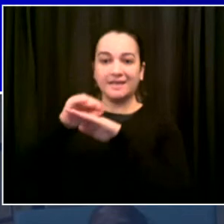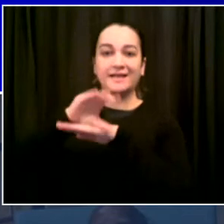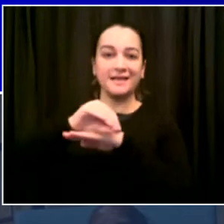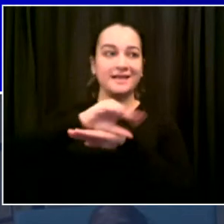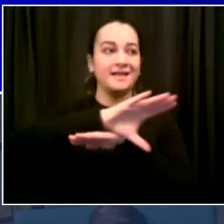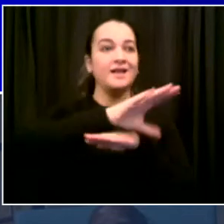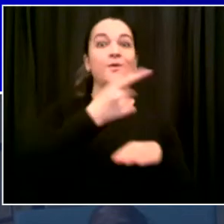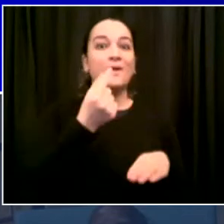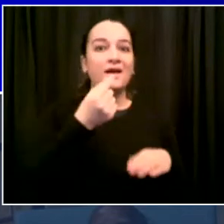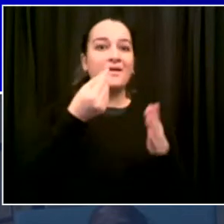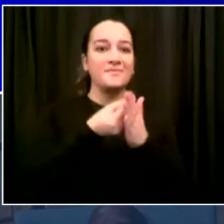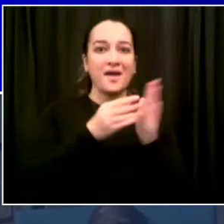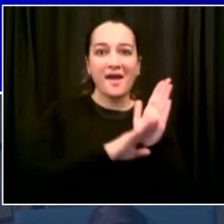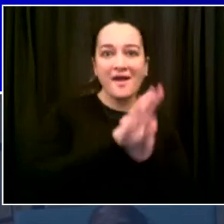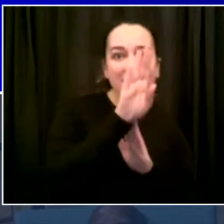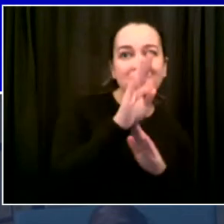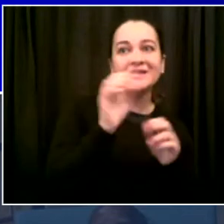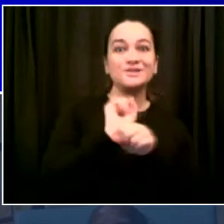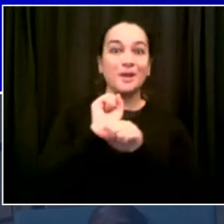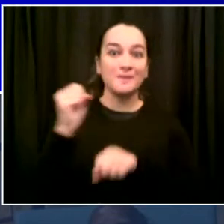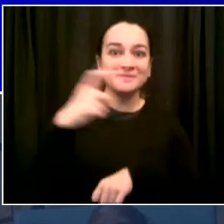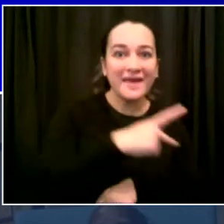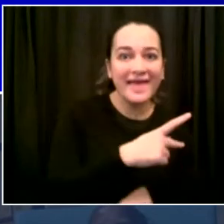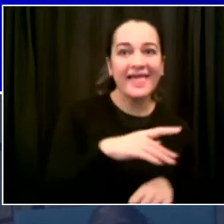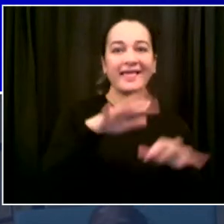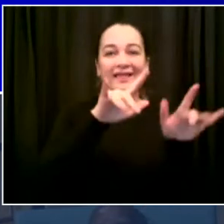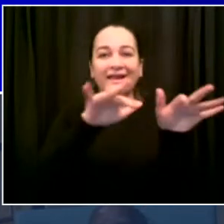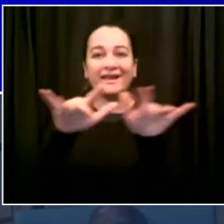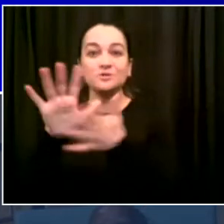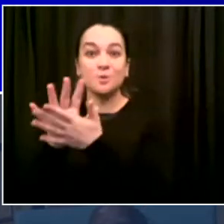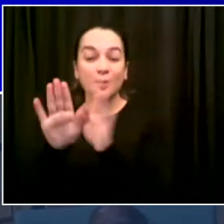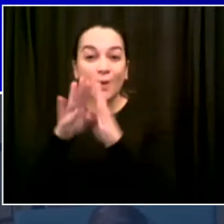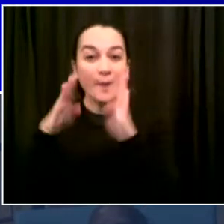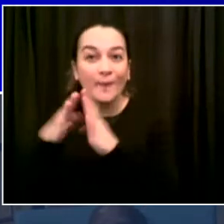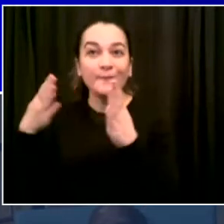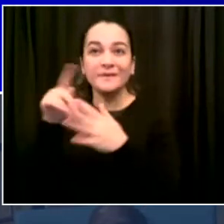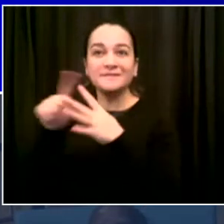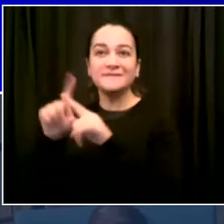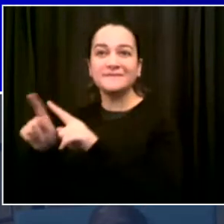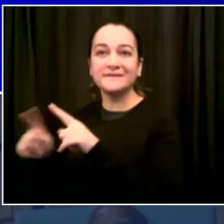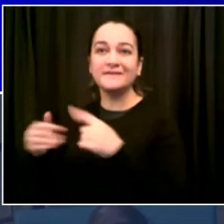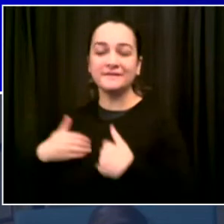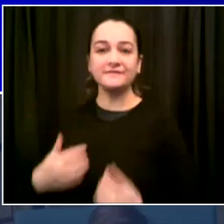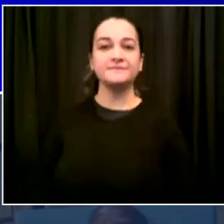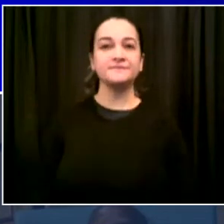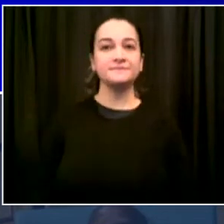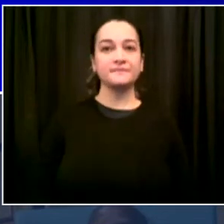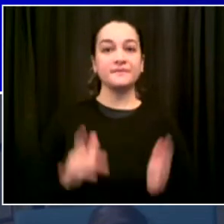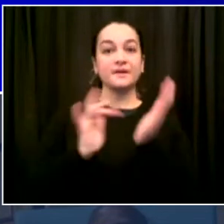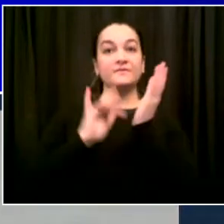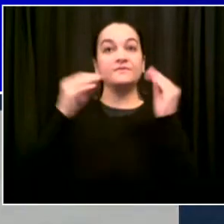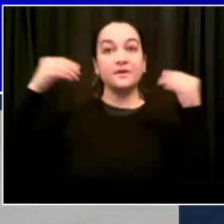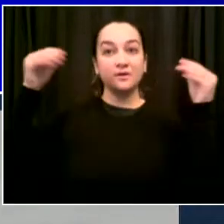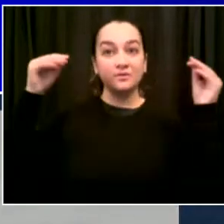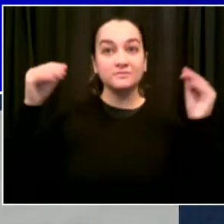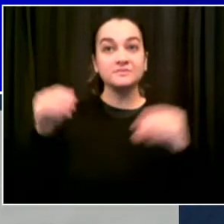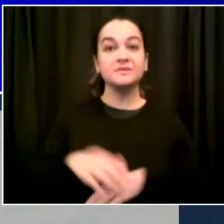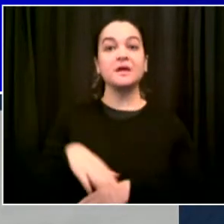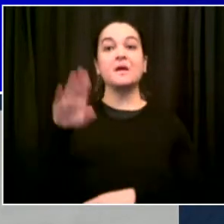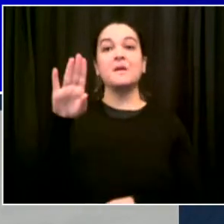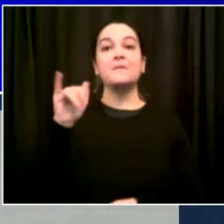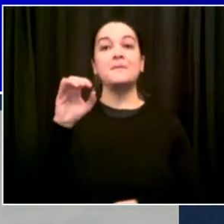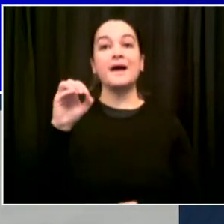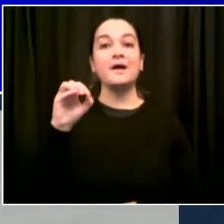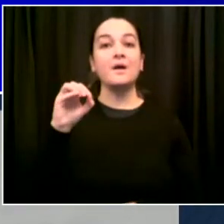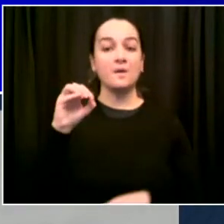the pieces of the scientific community that could all be working together in a single project